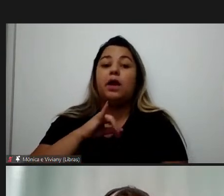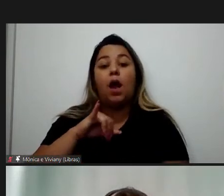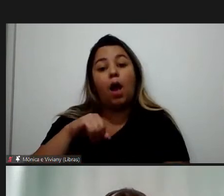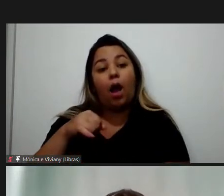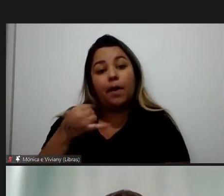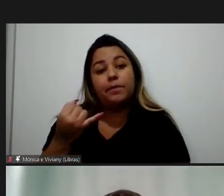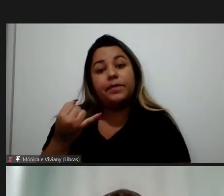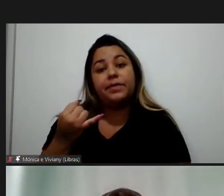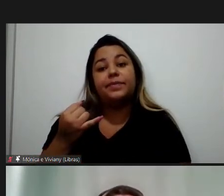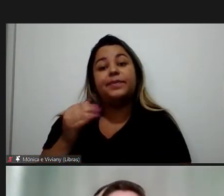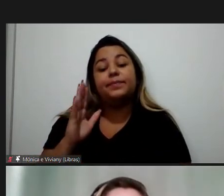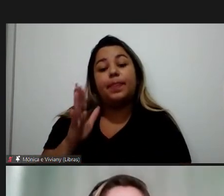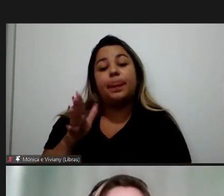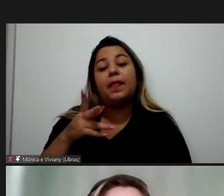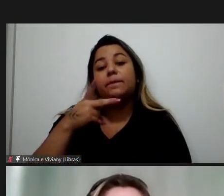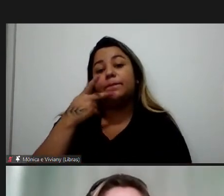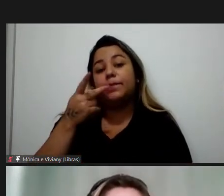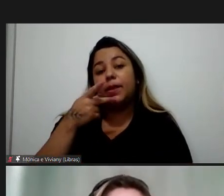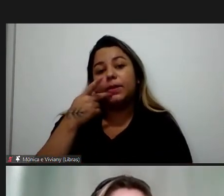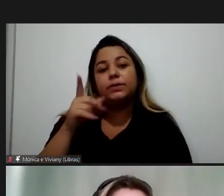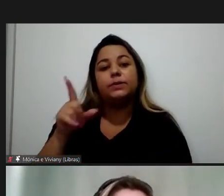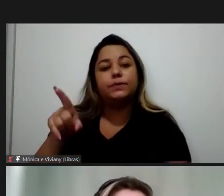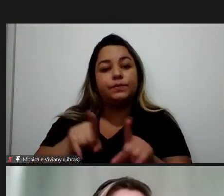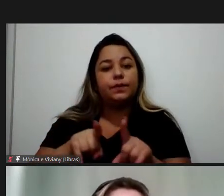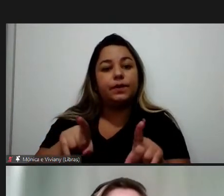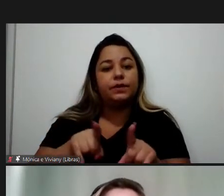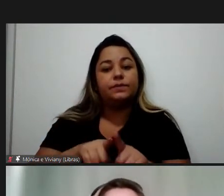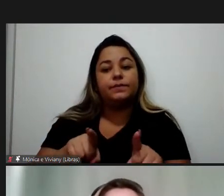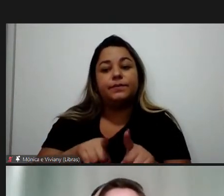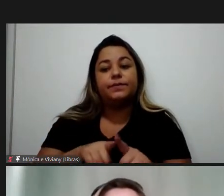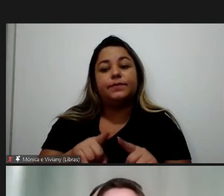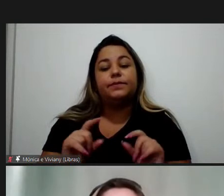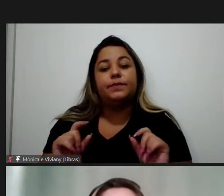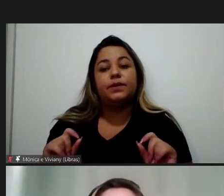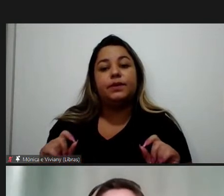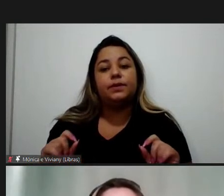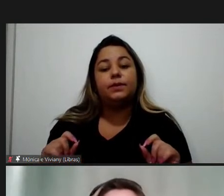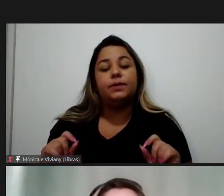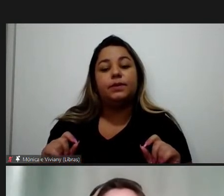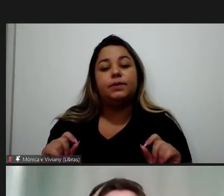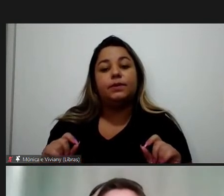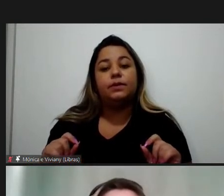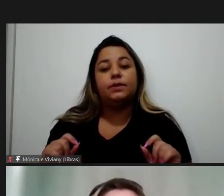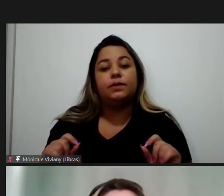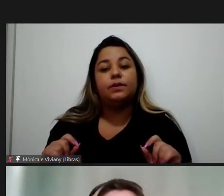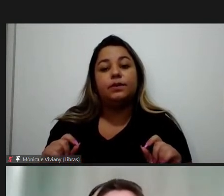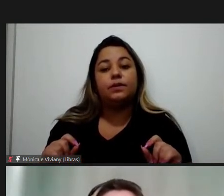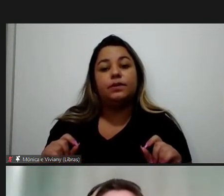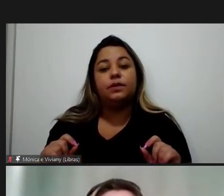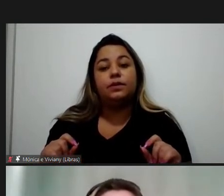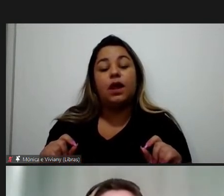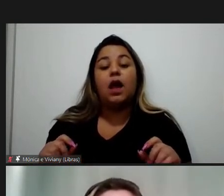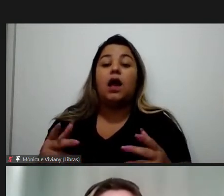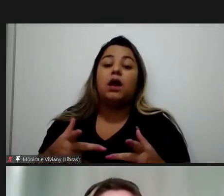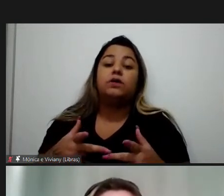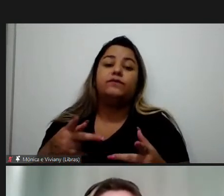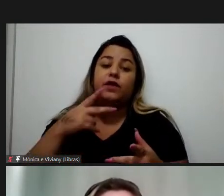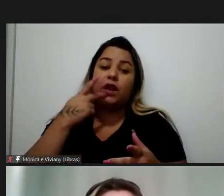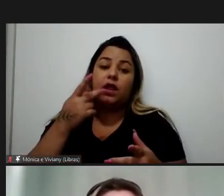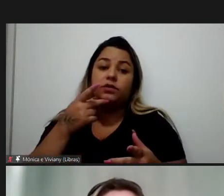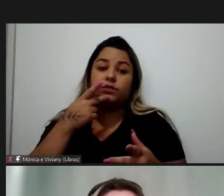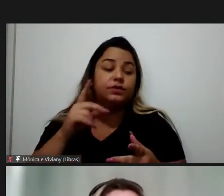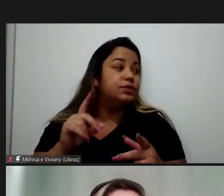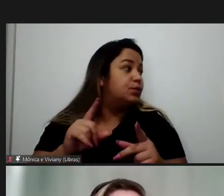the opportunity, since we spoke also, I was looking at the